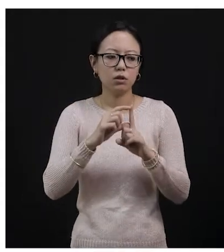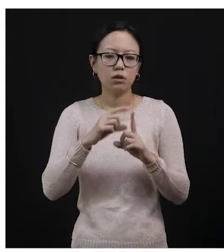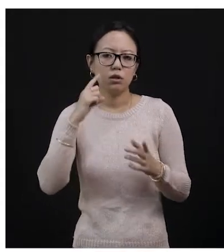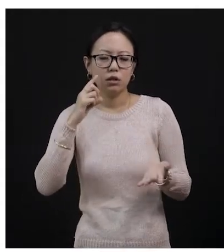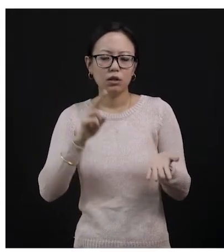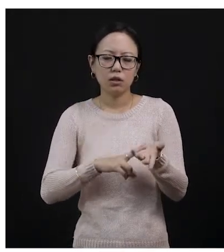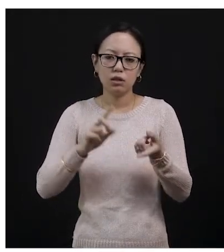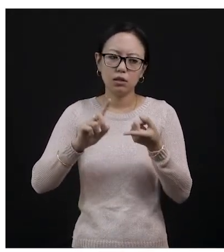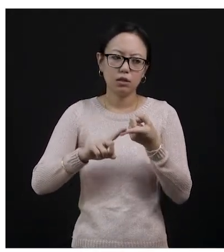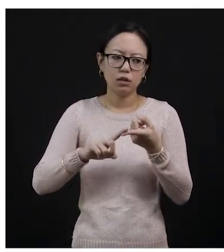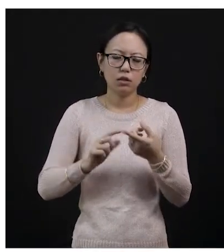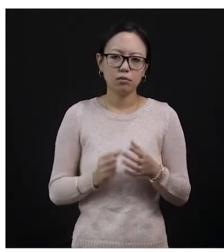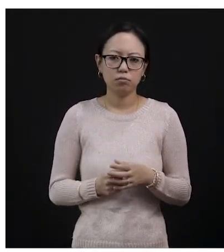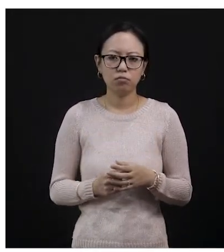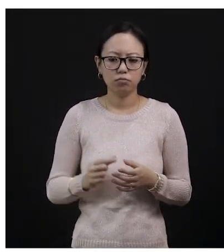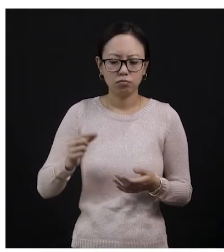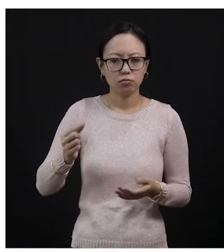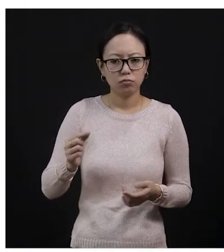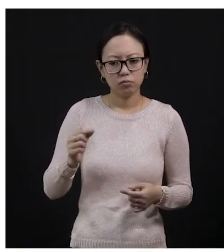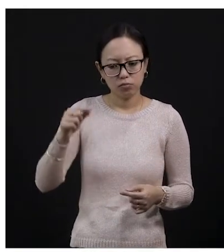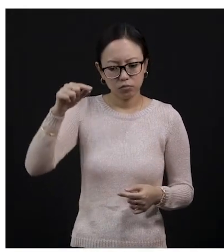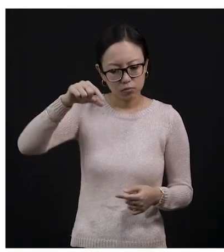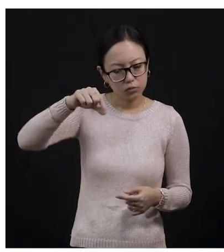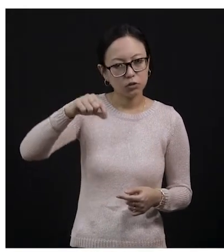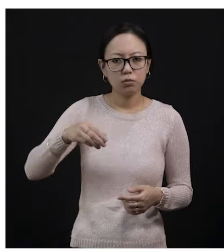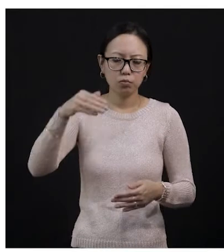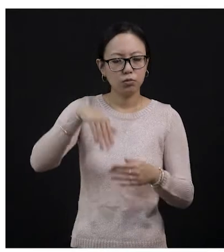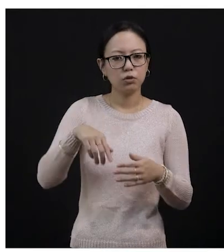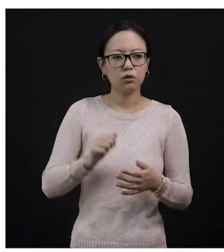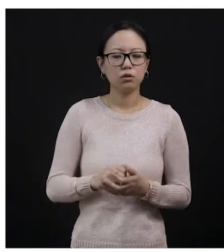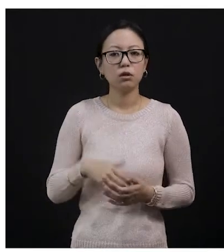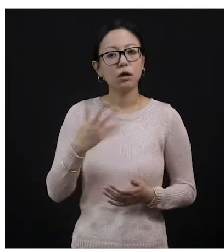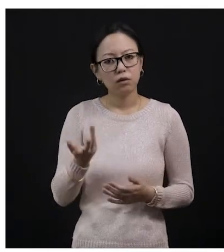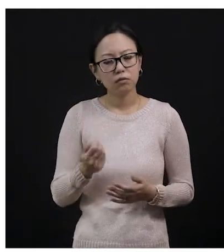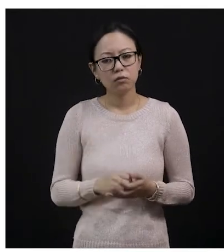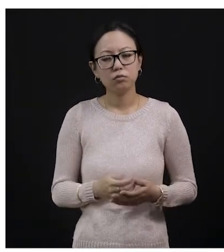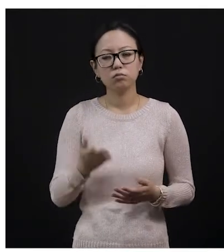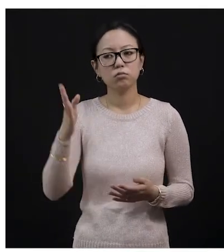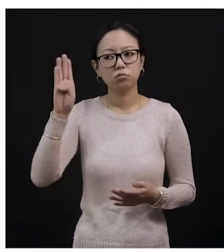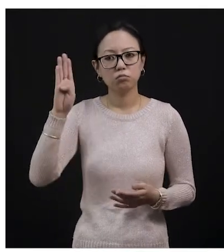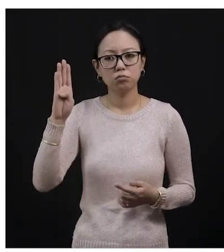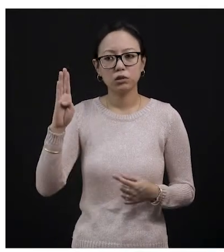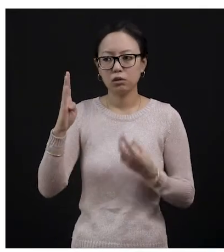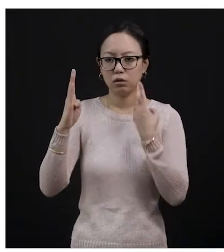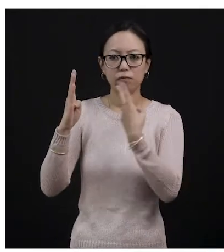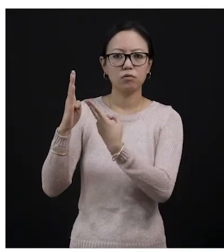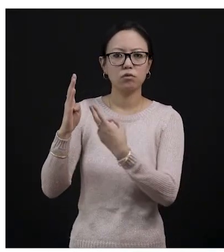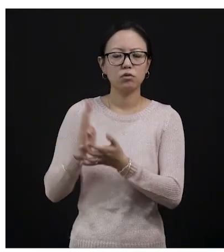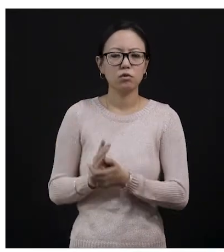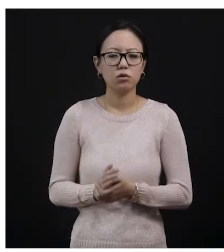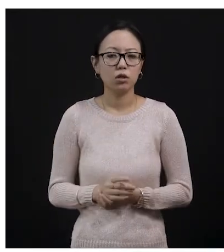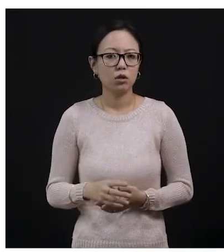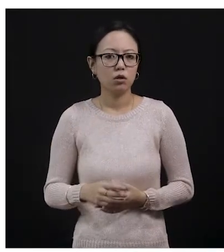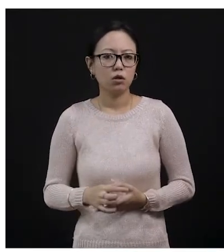blue-black. The color, the leaf will turn into blue-black color. I'm sure you must have done